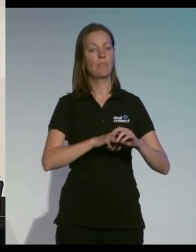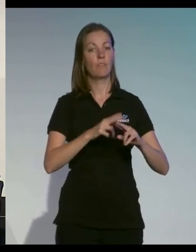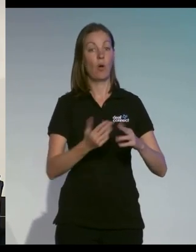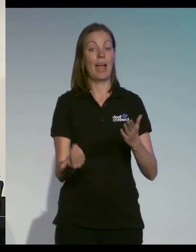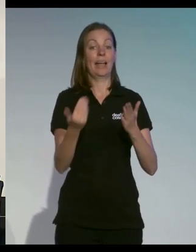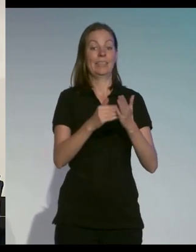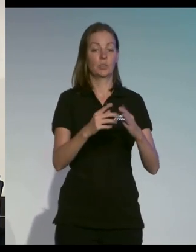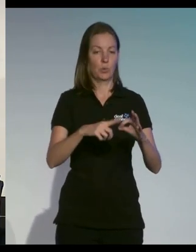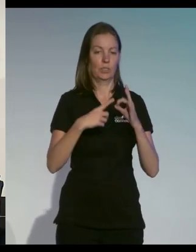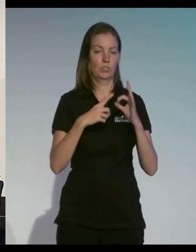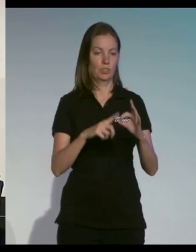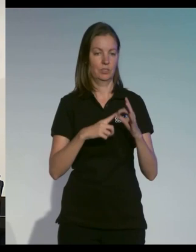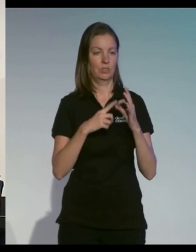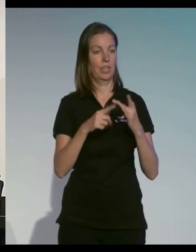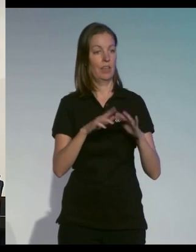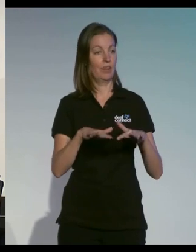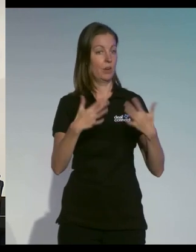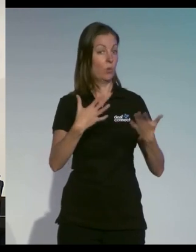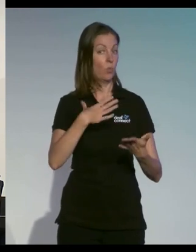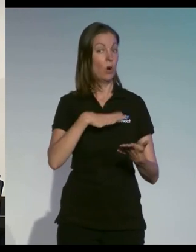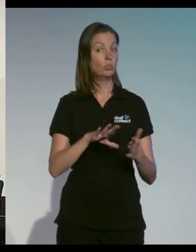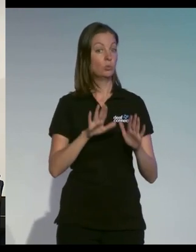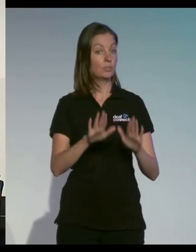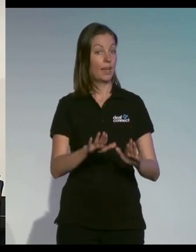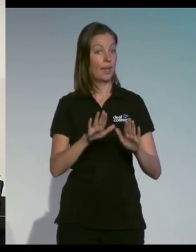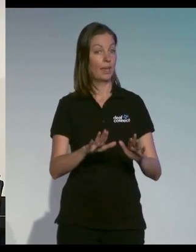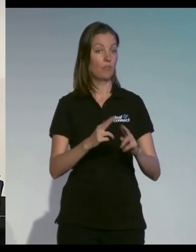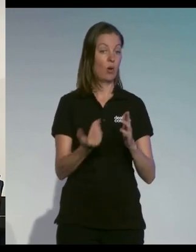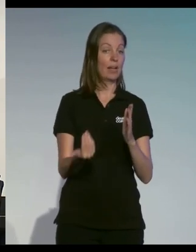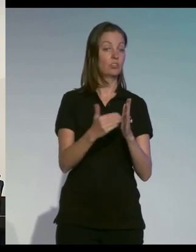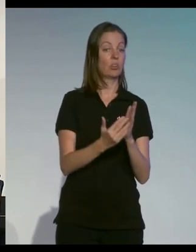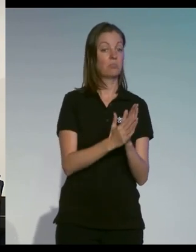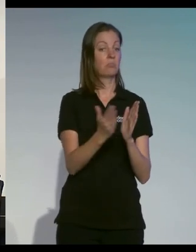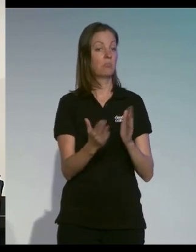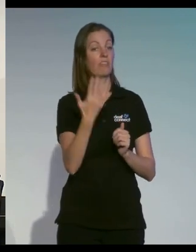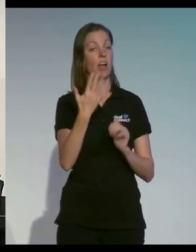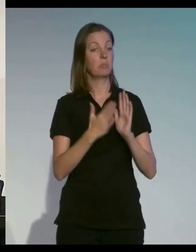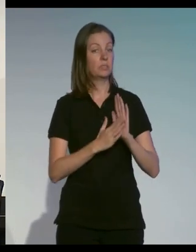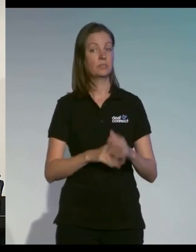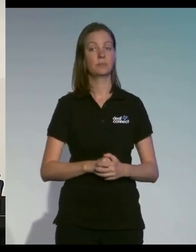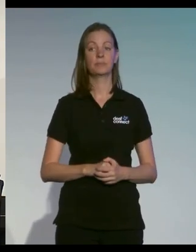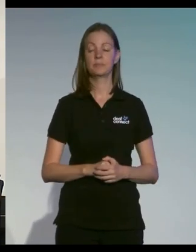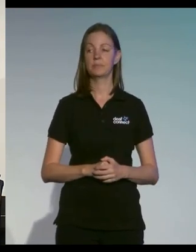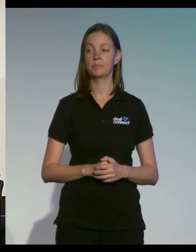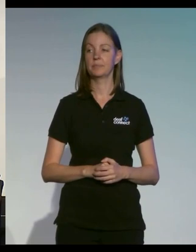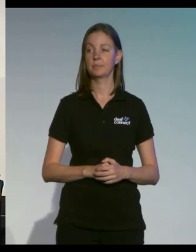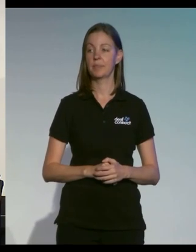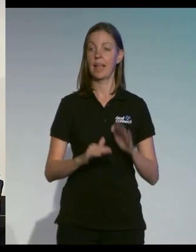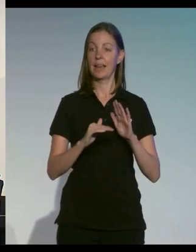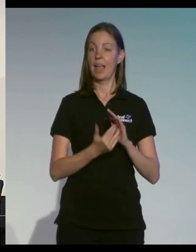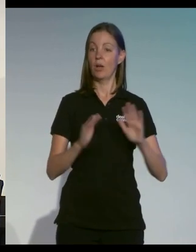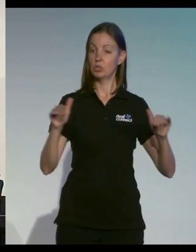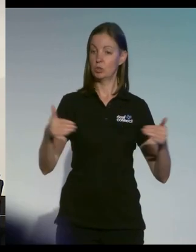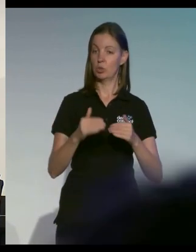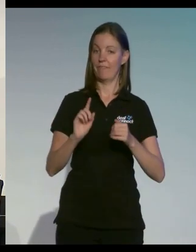told, if people do want to stick and hang around for an extra 5 or 10 minutes. So without further ado, I will introduce